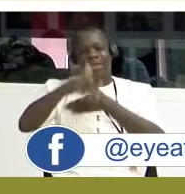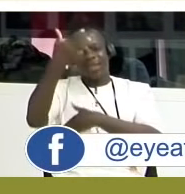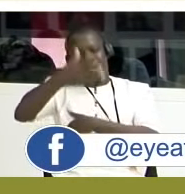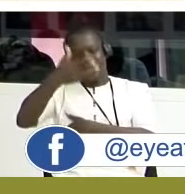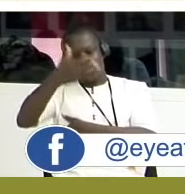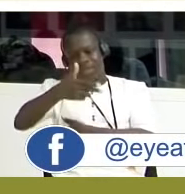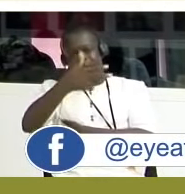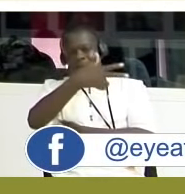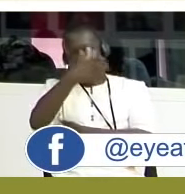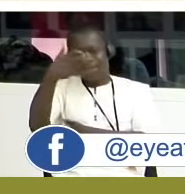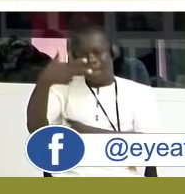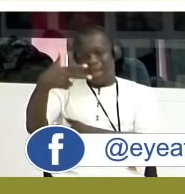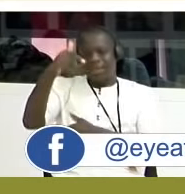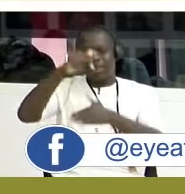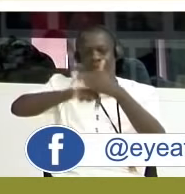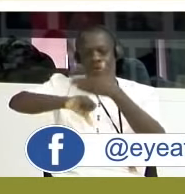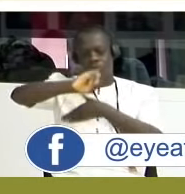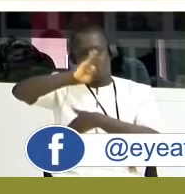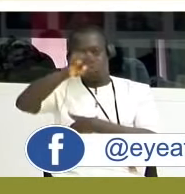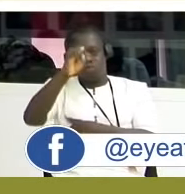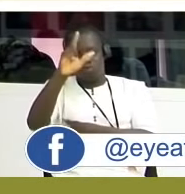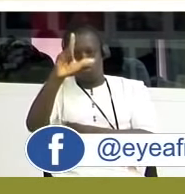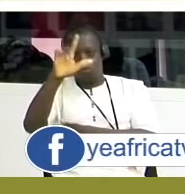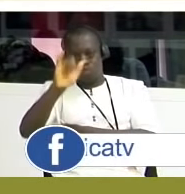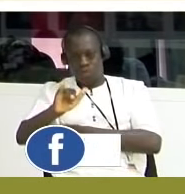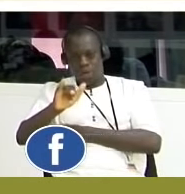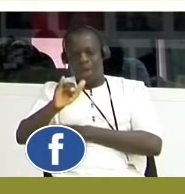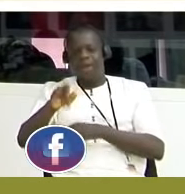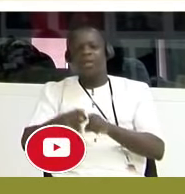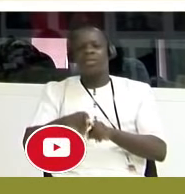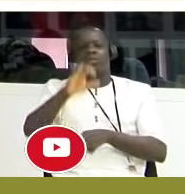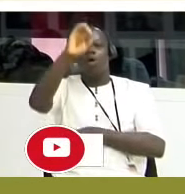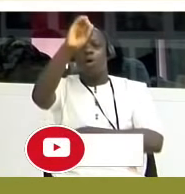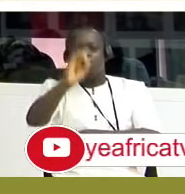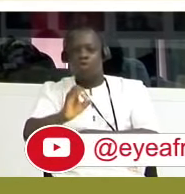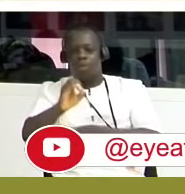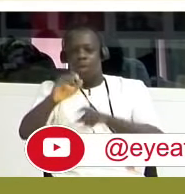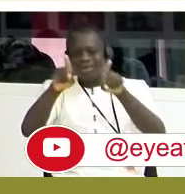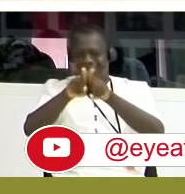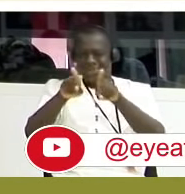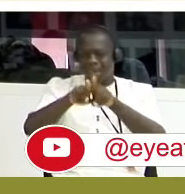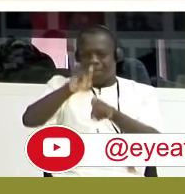1988, in July, and October of the same year,